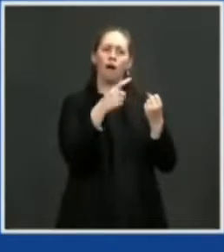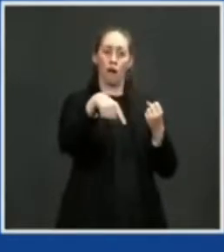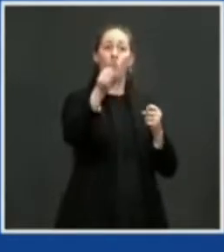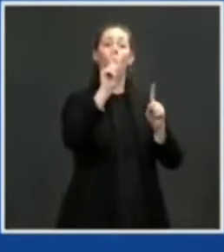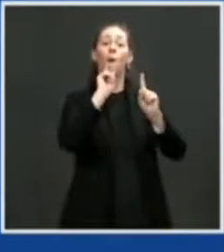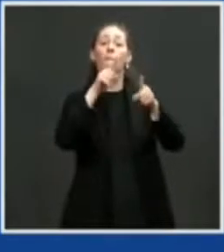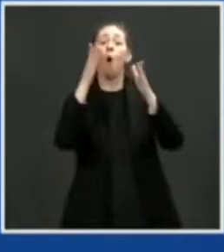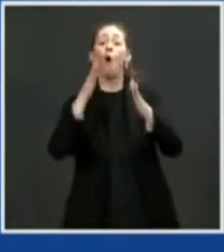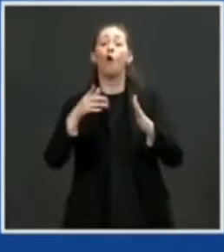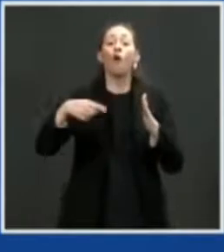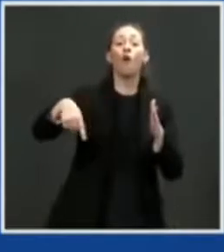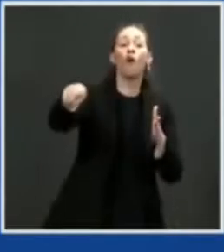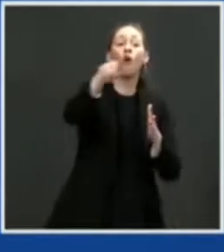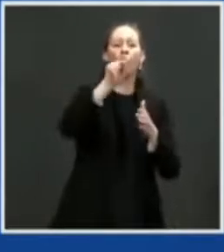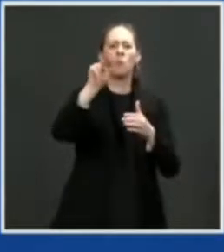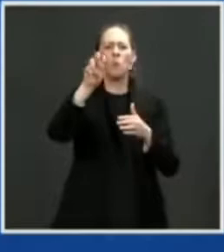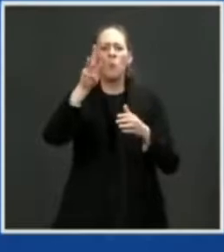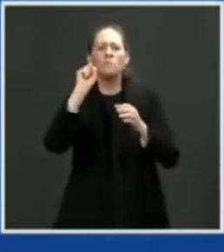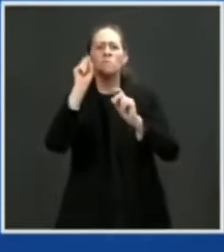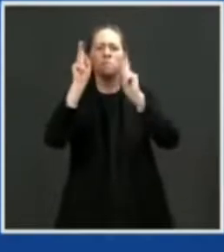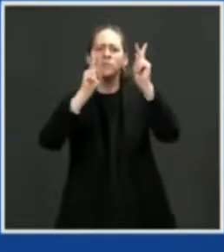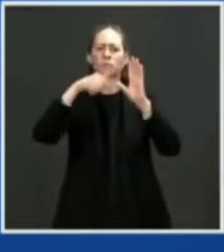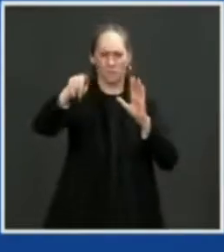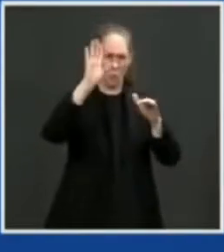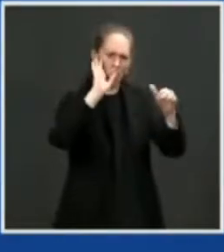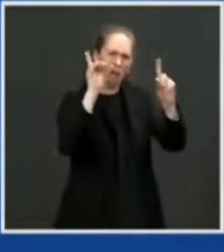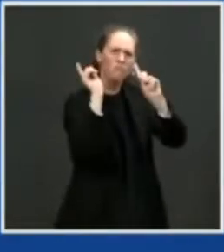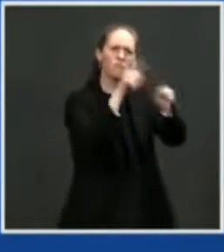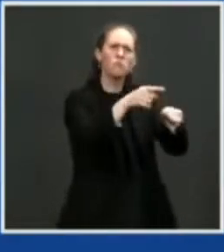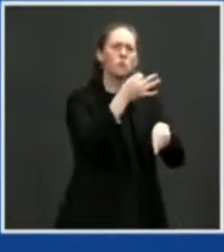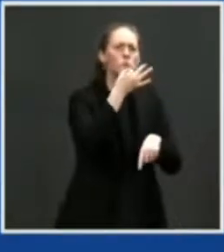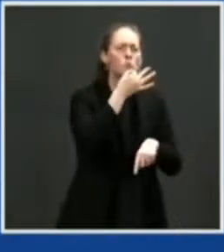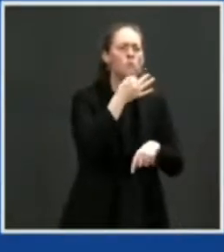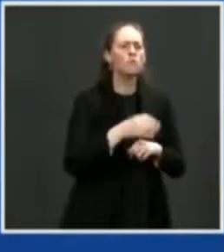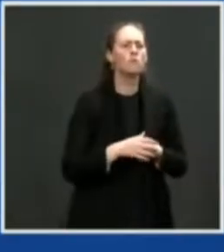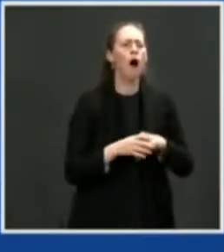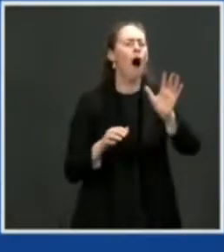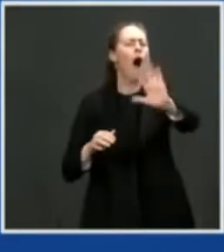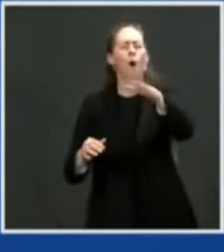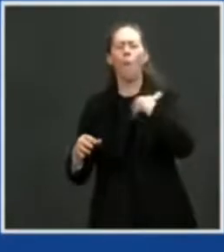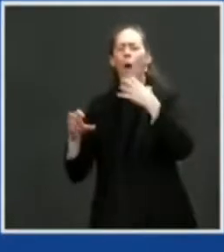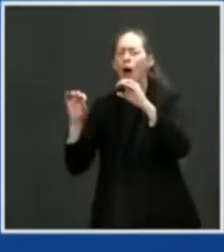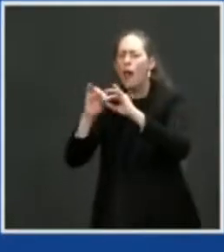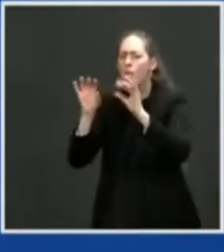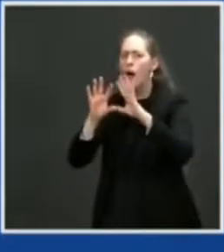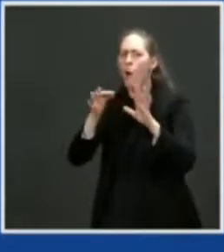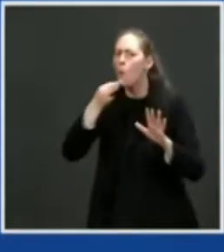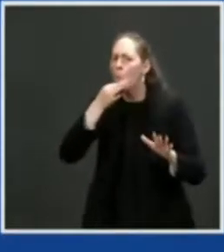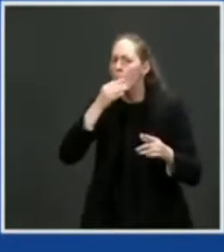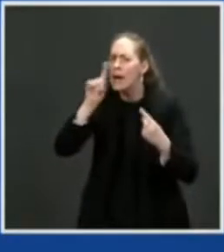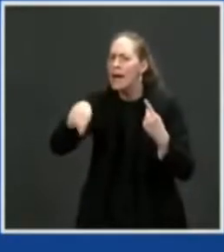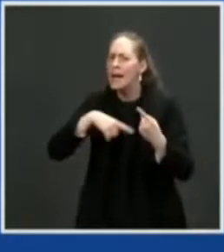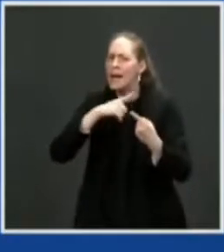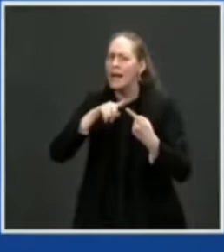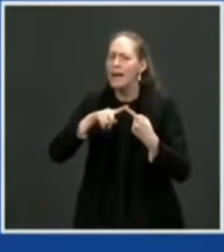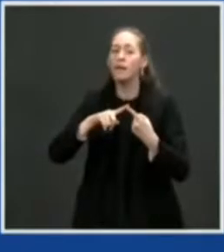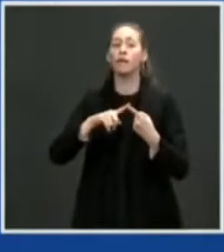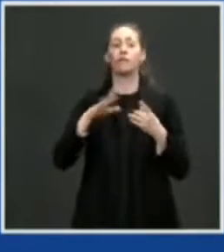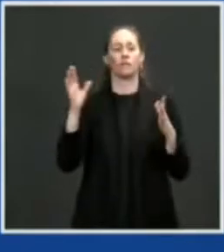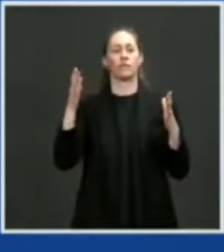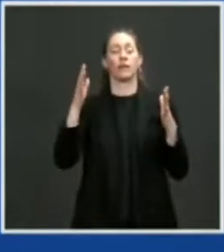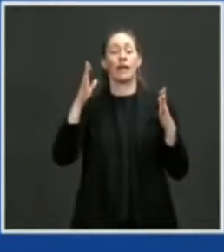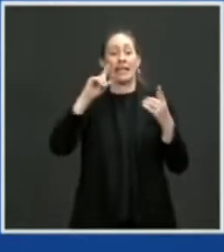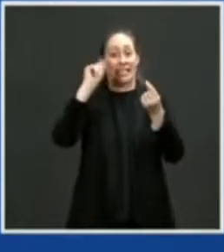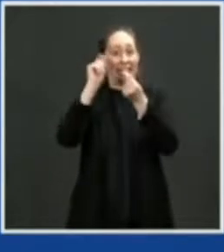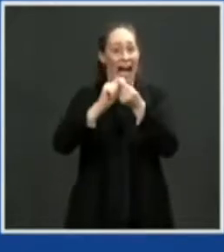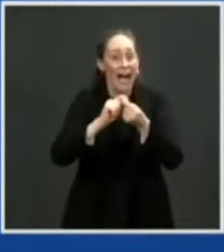I need to have some And just time to with be the clear, children. How soon will that be, Mr. President? I don't know, to be clear. I don't know. And